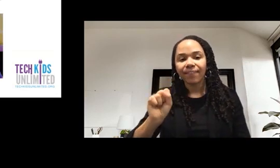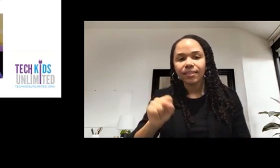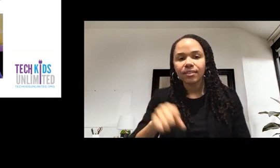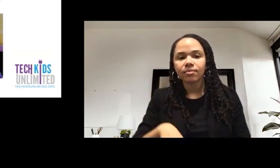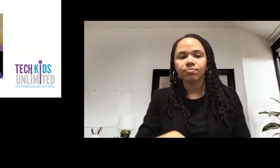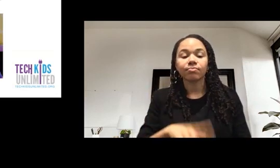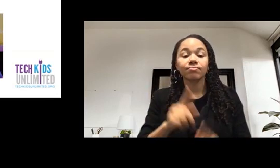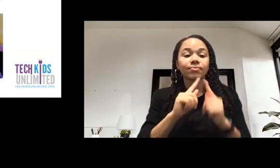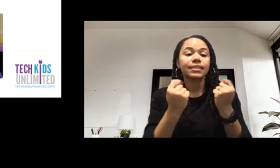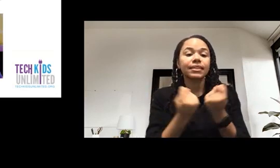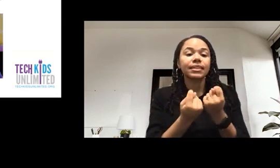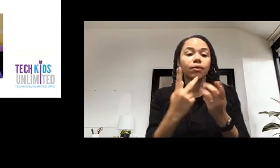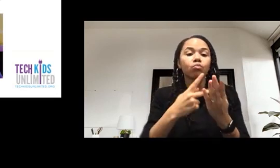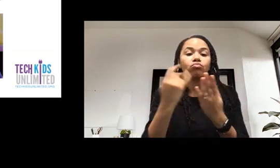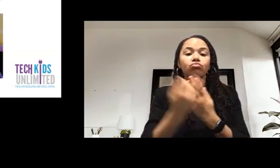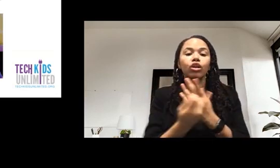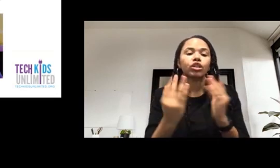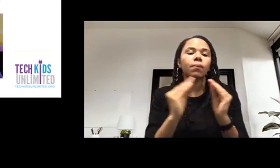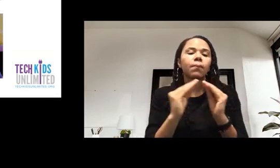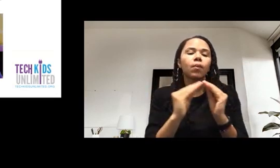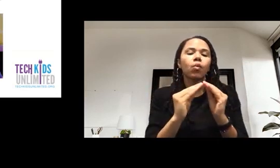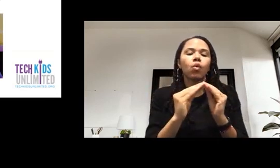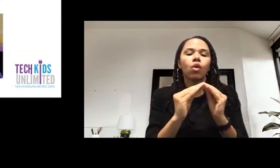work-based oriented in that